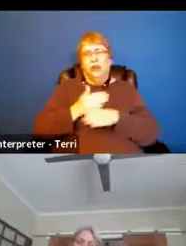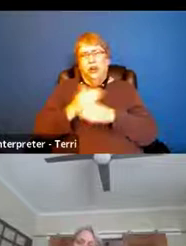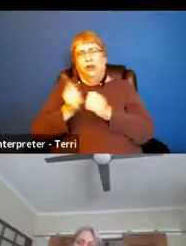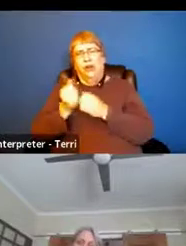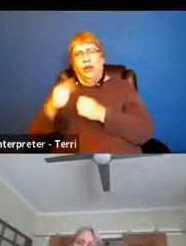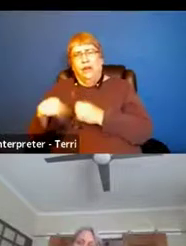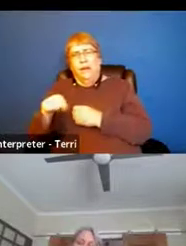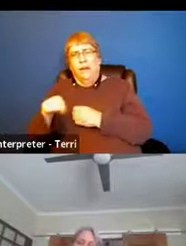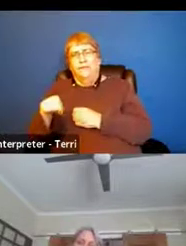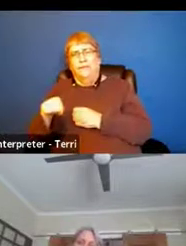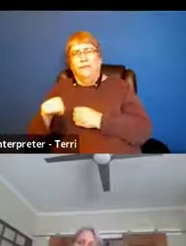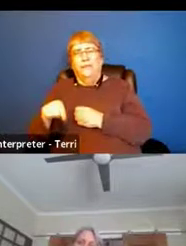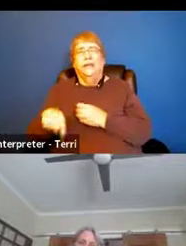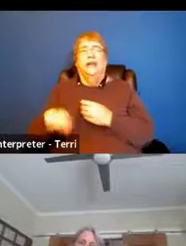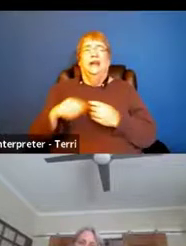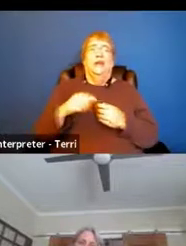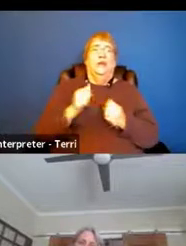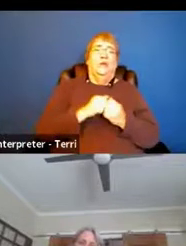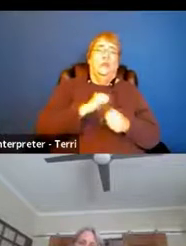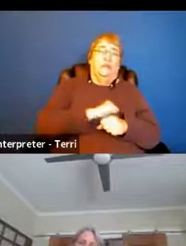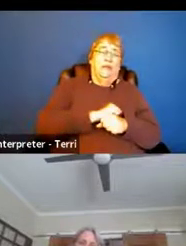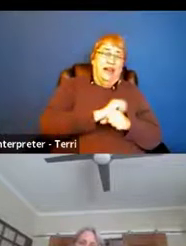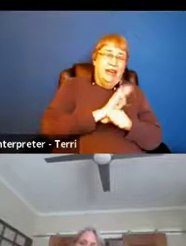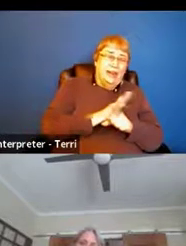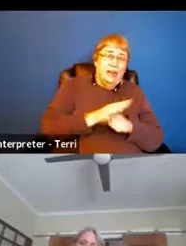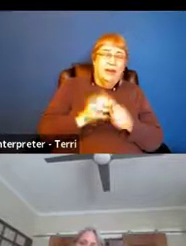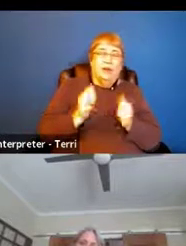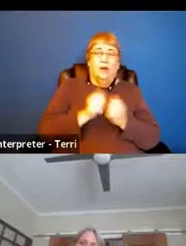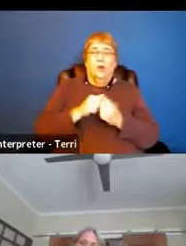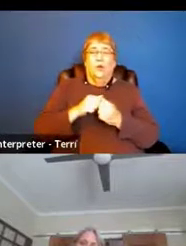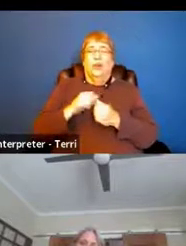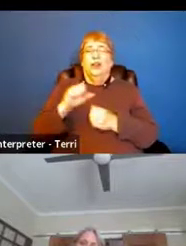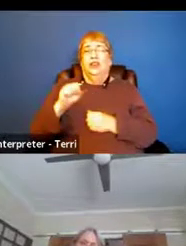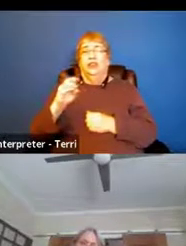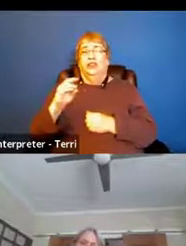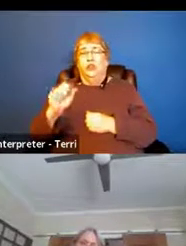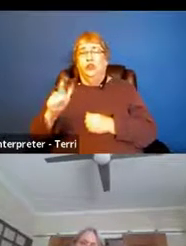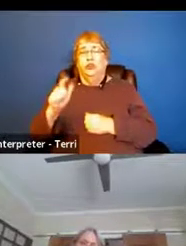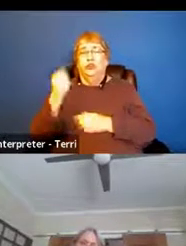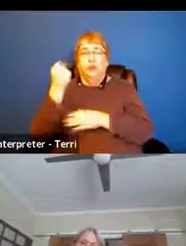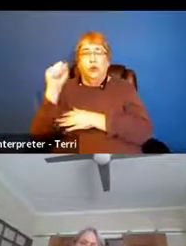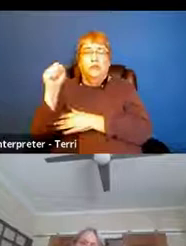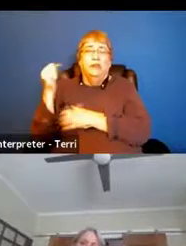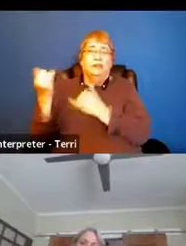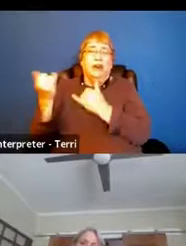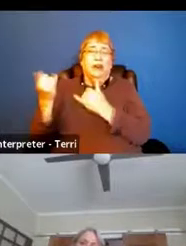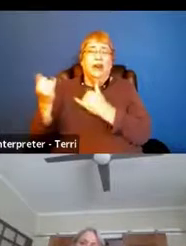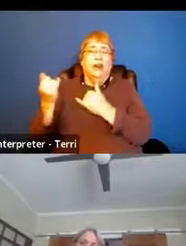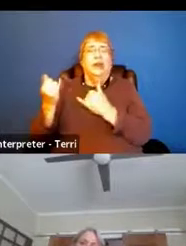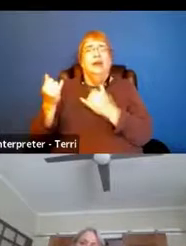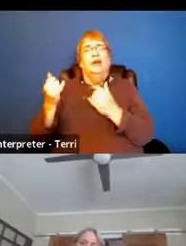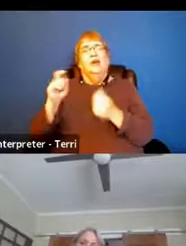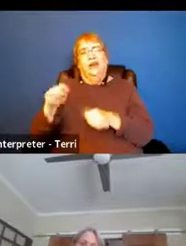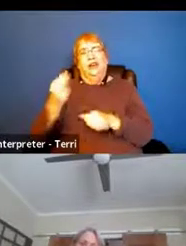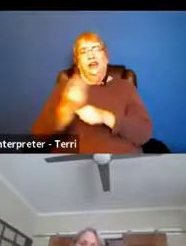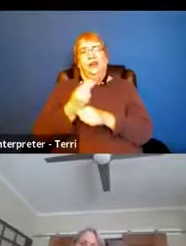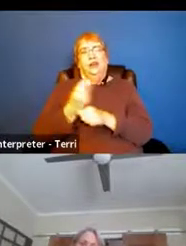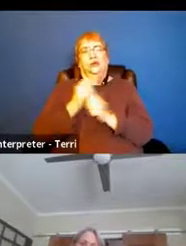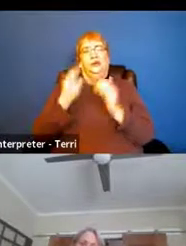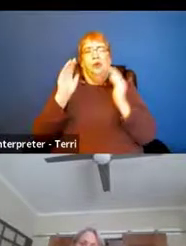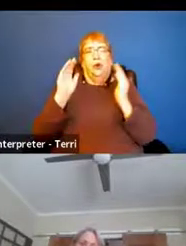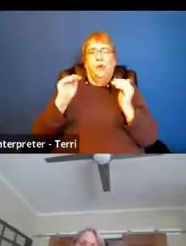of the social movements happening right now, interjecting humor and hope, I think, is so important. So we really wanted to add this